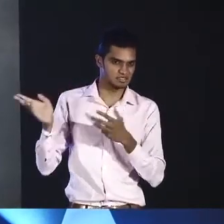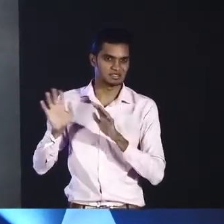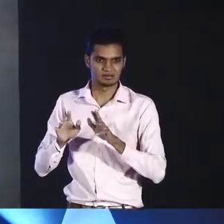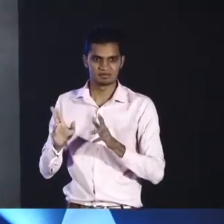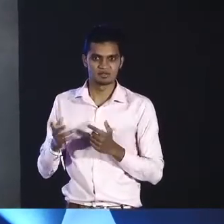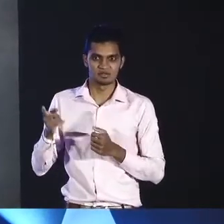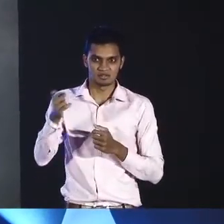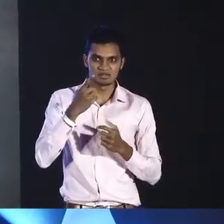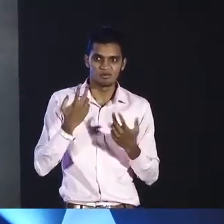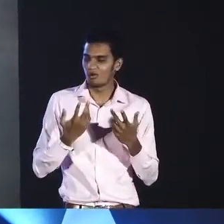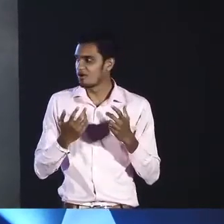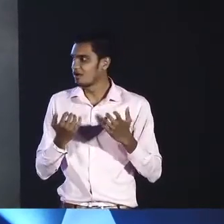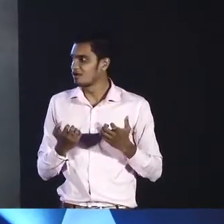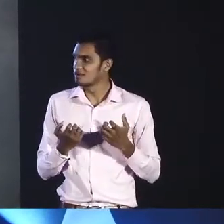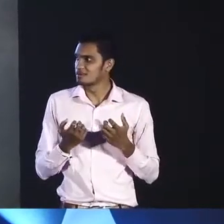do.